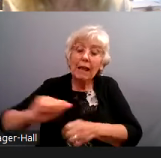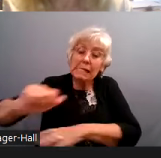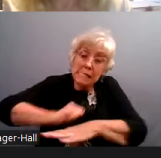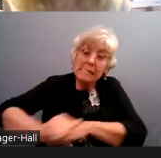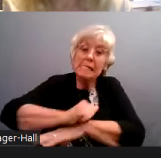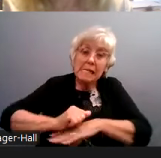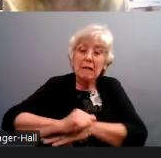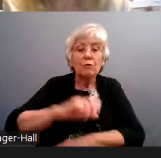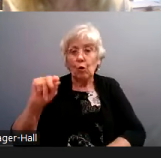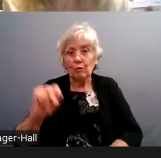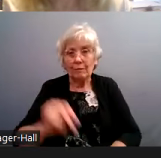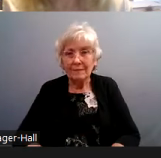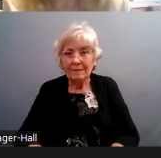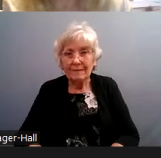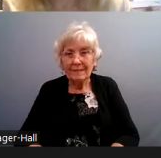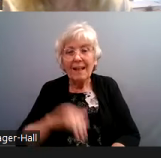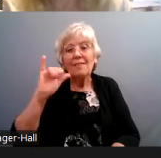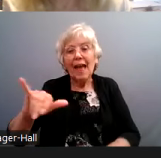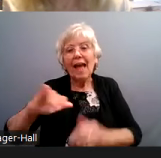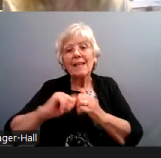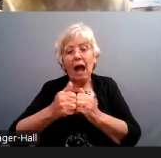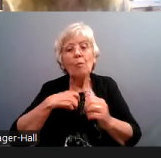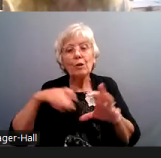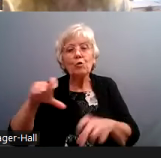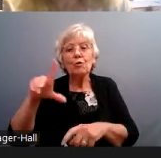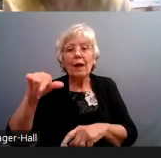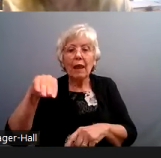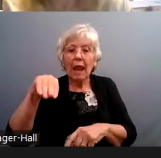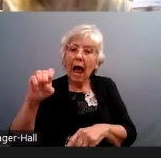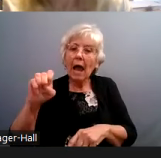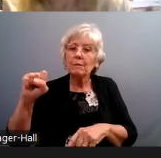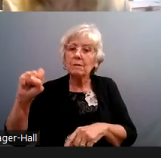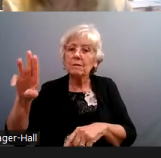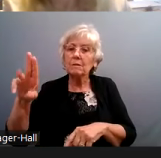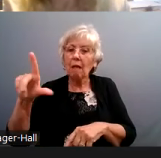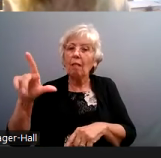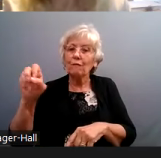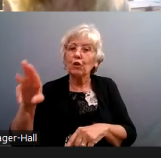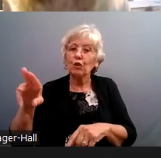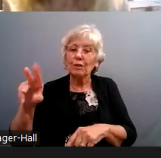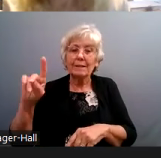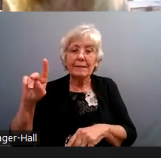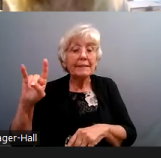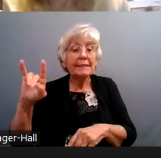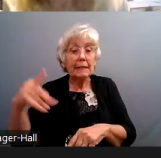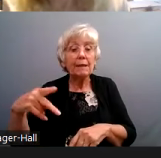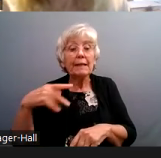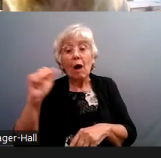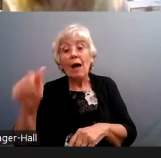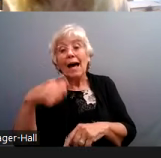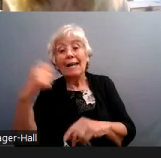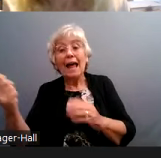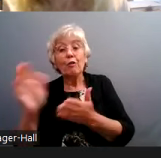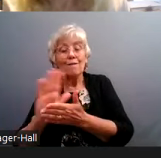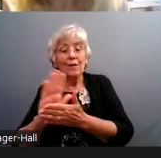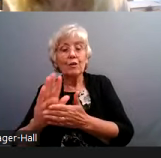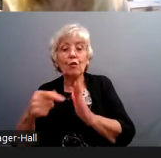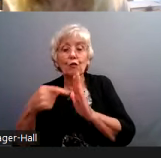And so that's how we do the lime sulfur dip. And then I did find here's another video. This one's from the San